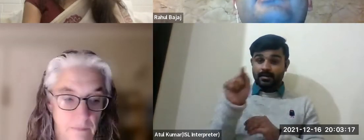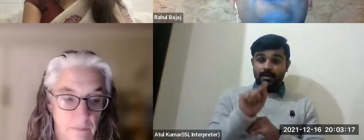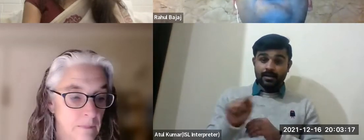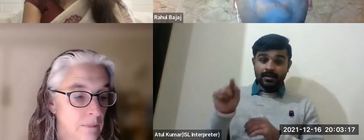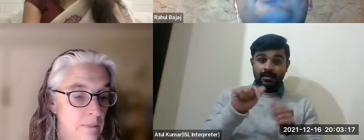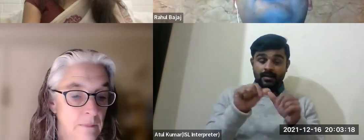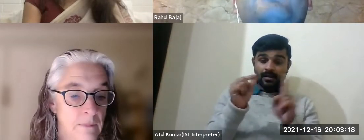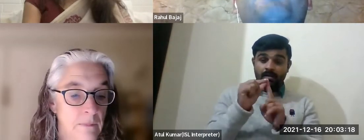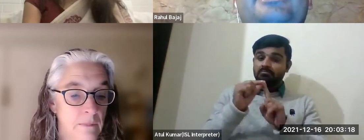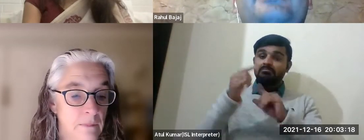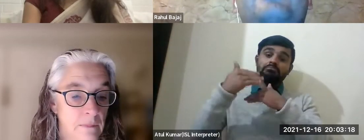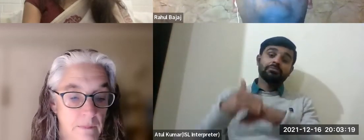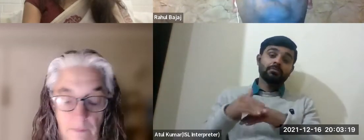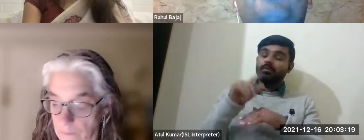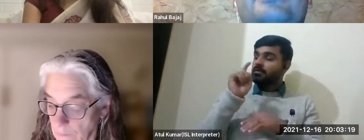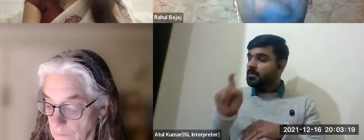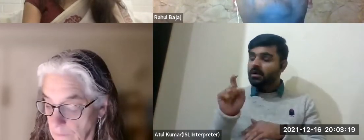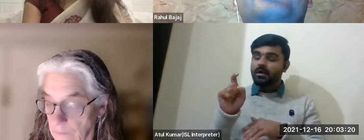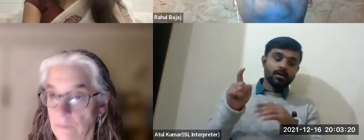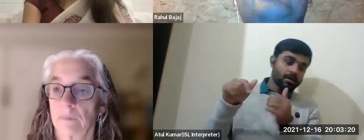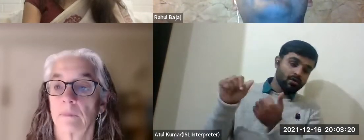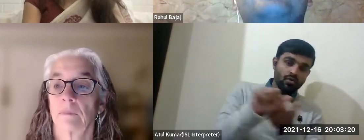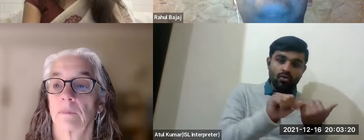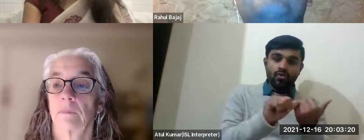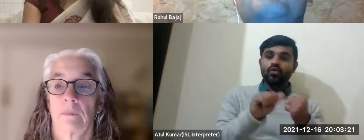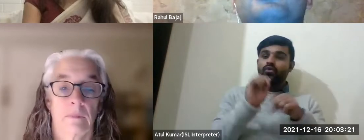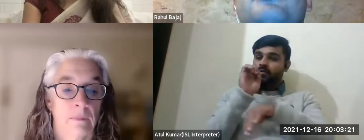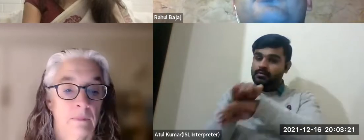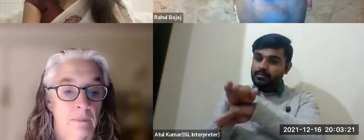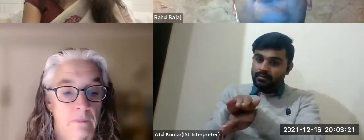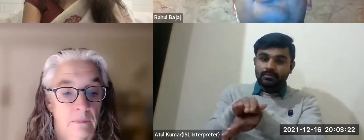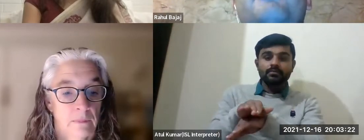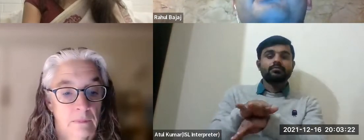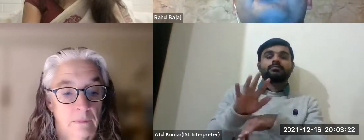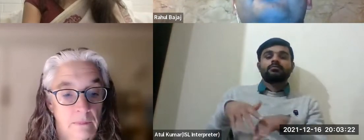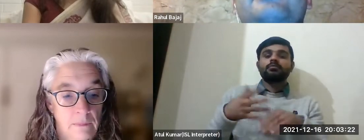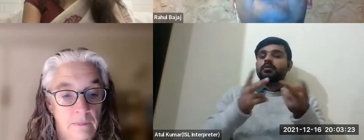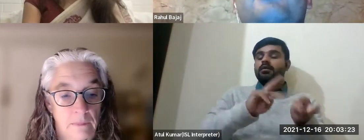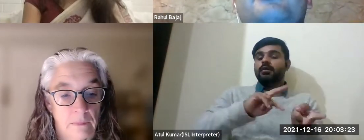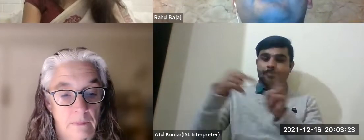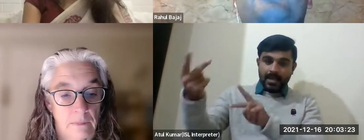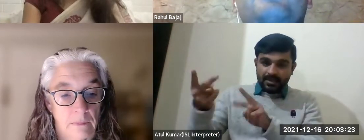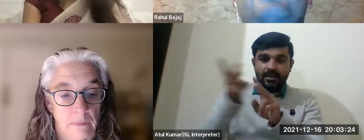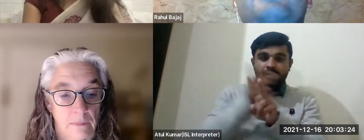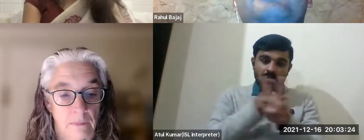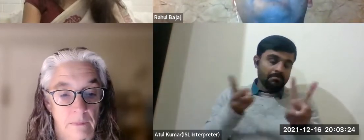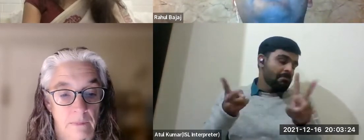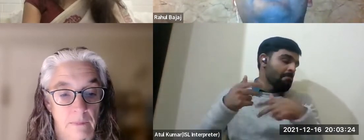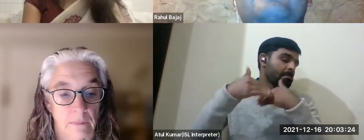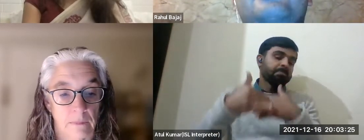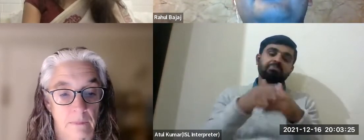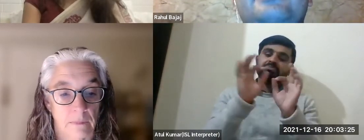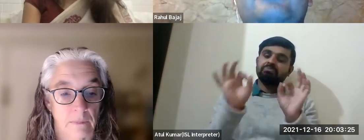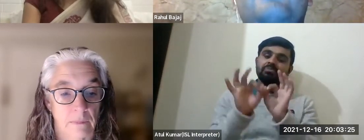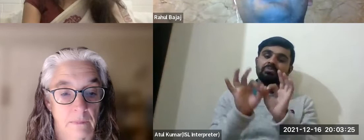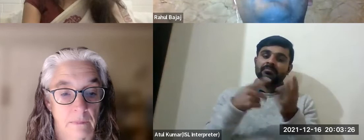are unlabeled. So button to pay, to go back, to send a message, to forward a message. If these are not labeled, then